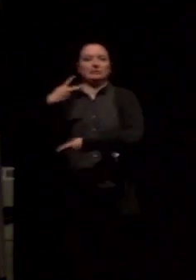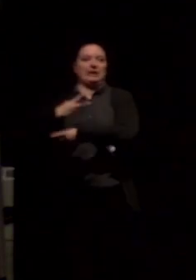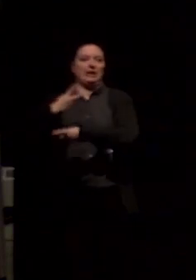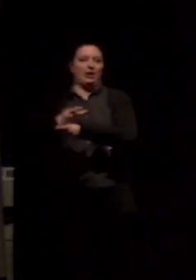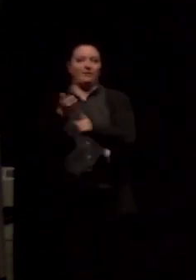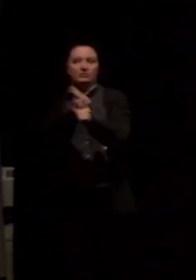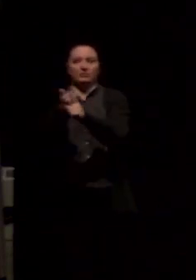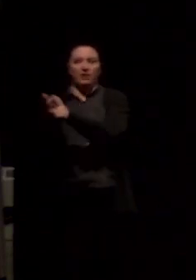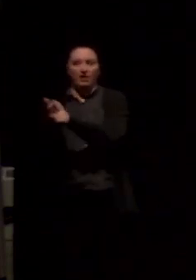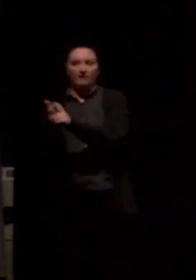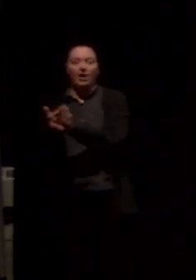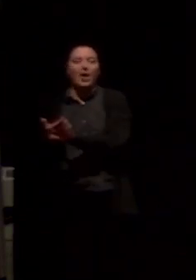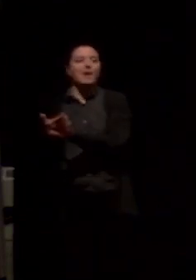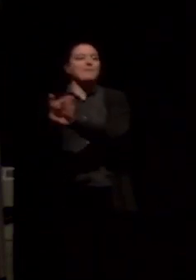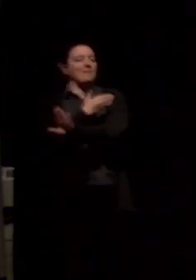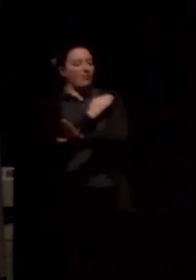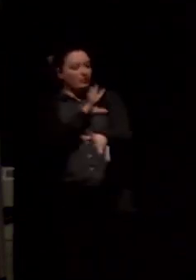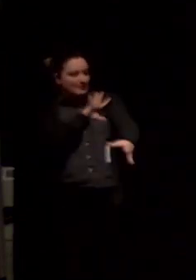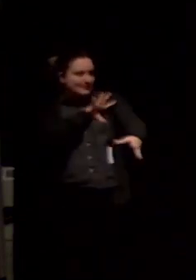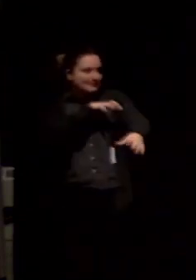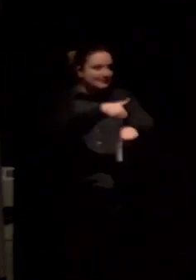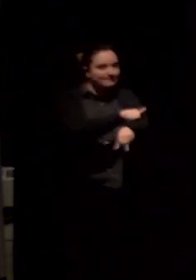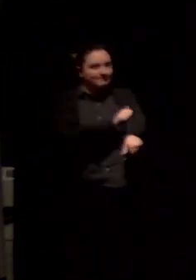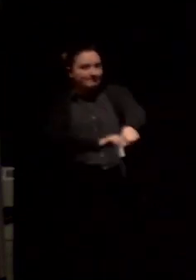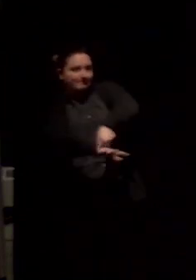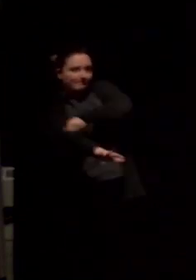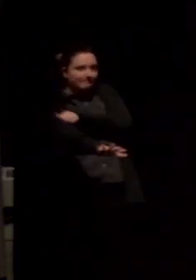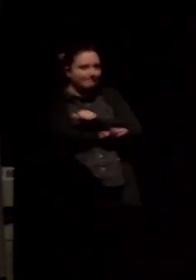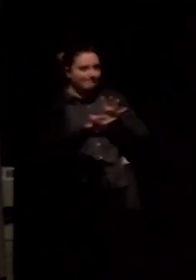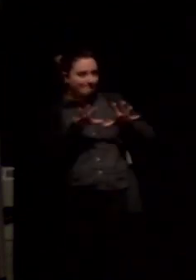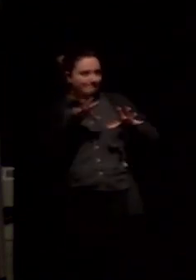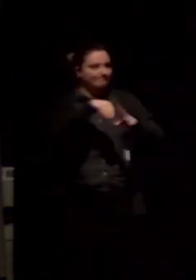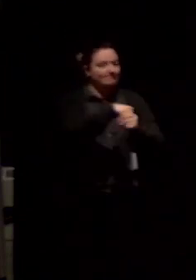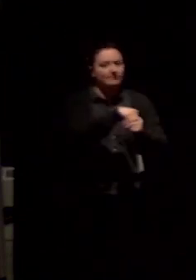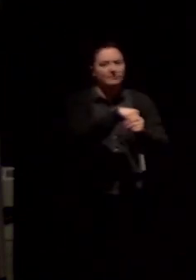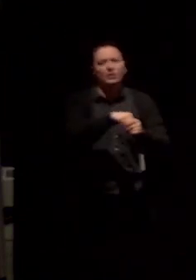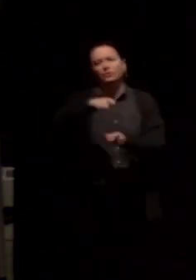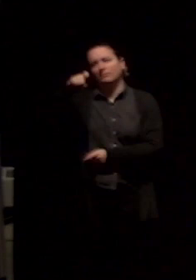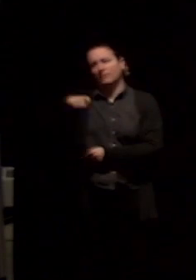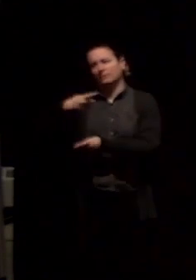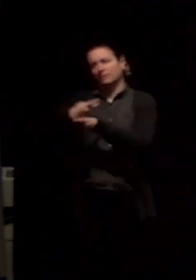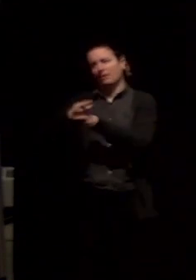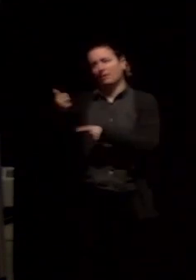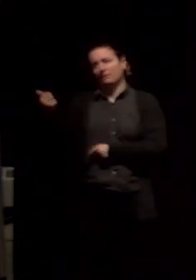game. You have to take care of yourself. And usually, for me,